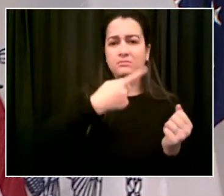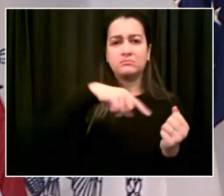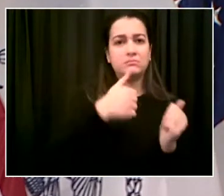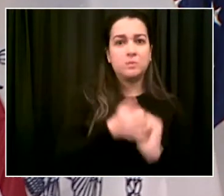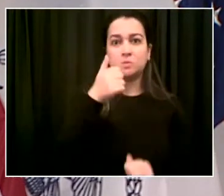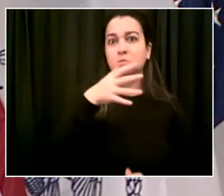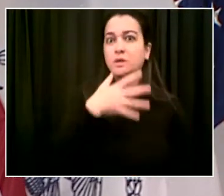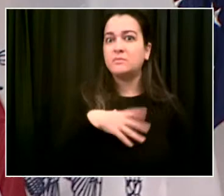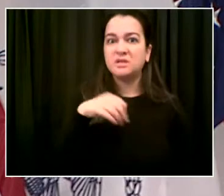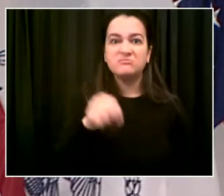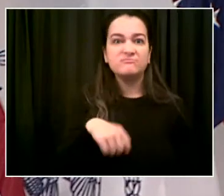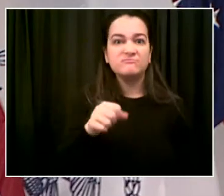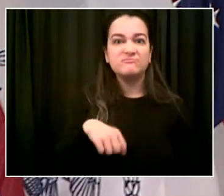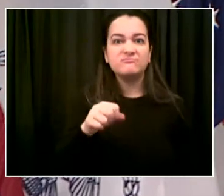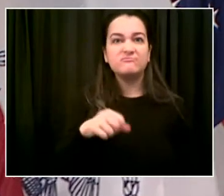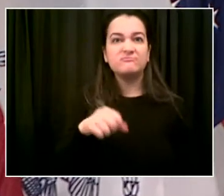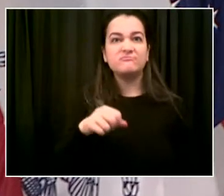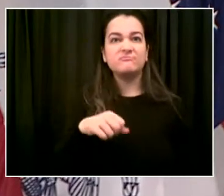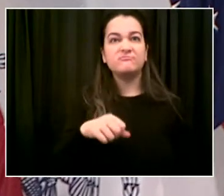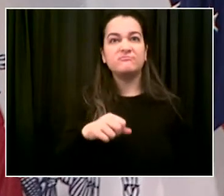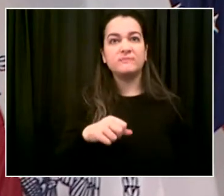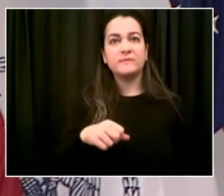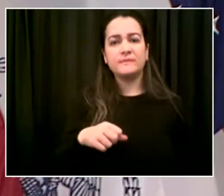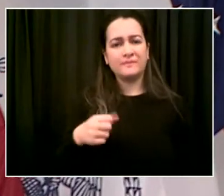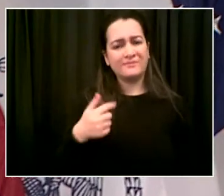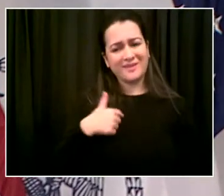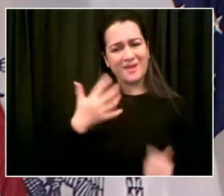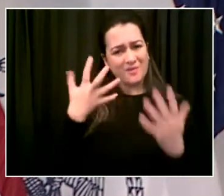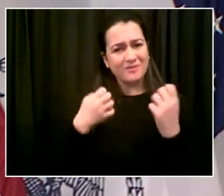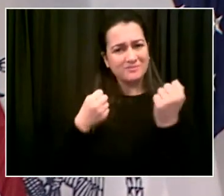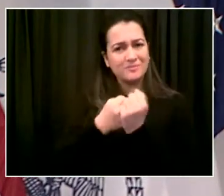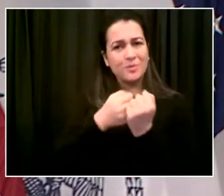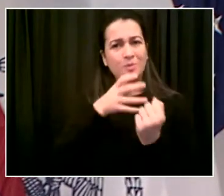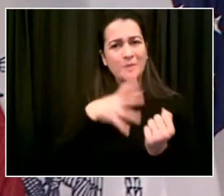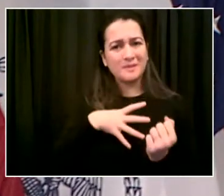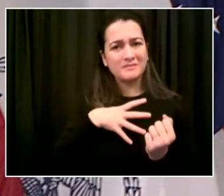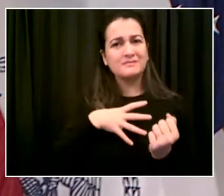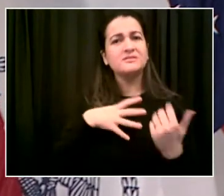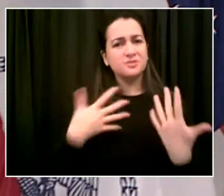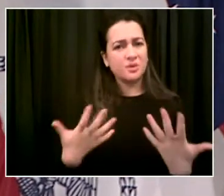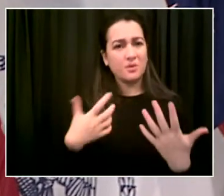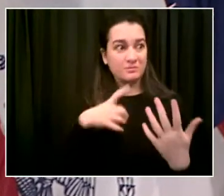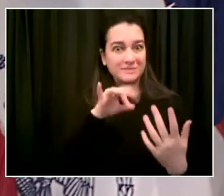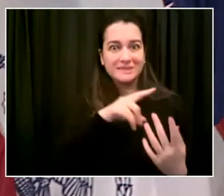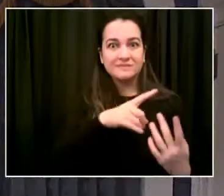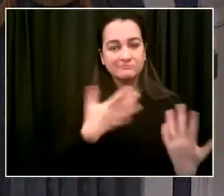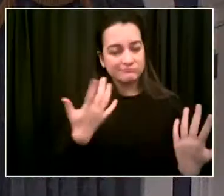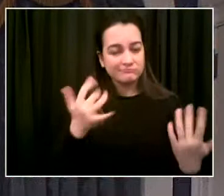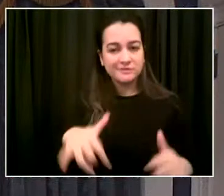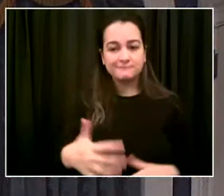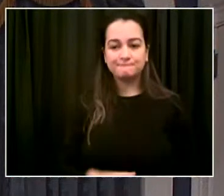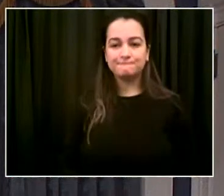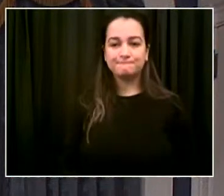years loud and clear. Do we have Juliet? We will try Juliet one more time. One more time.